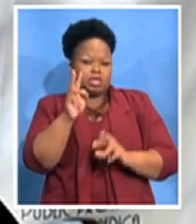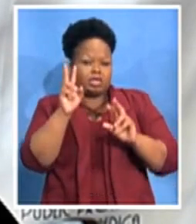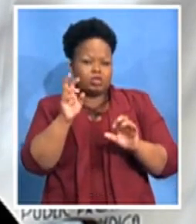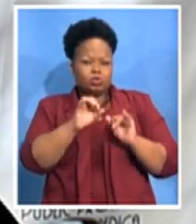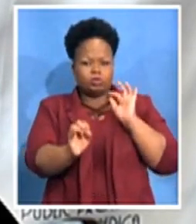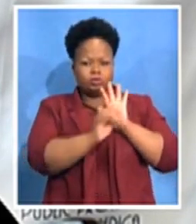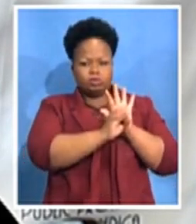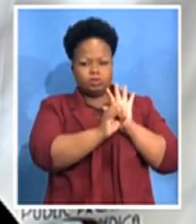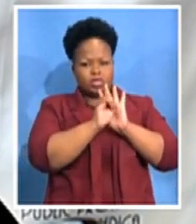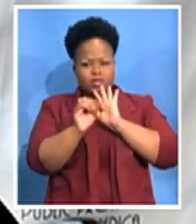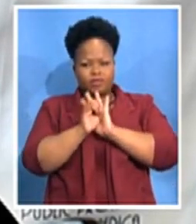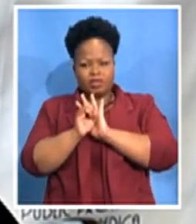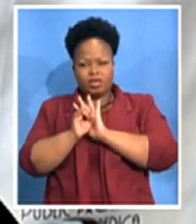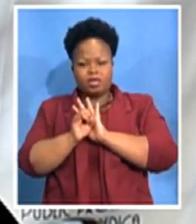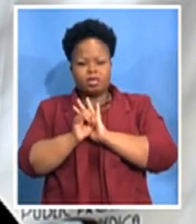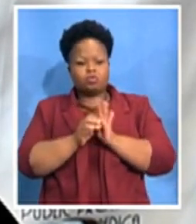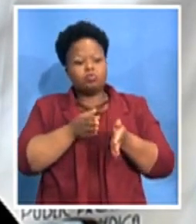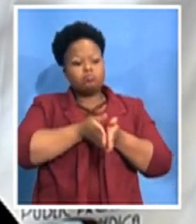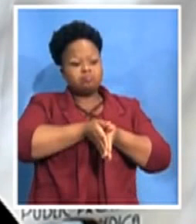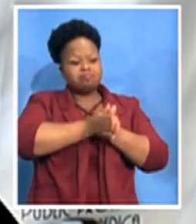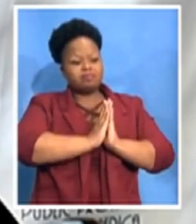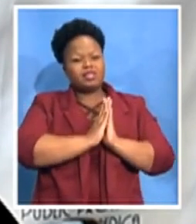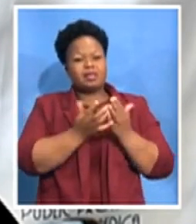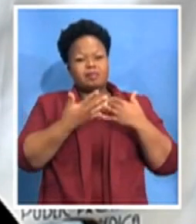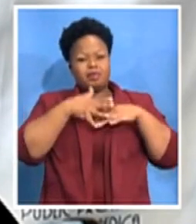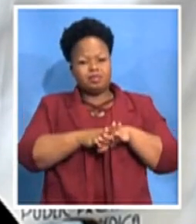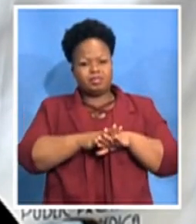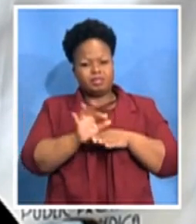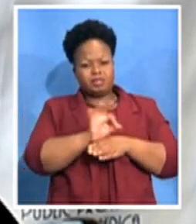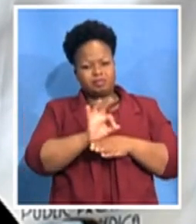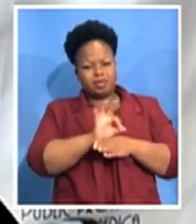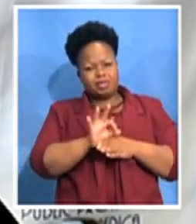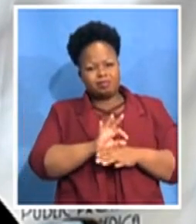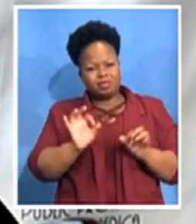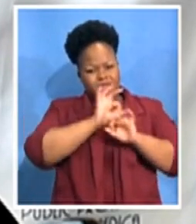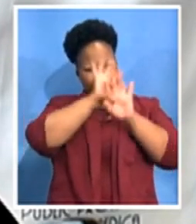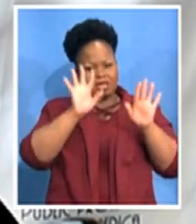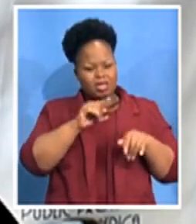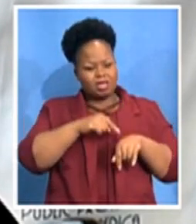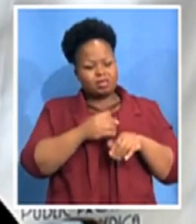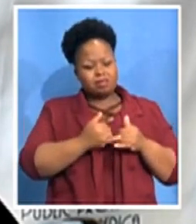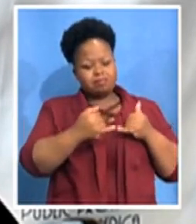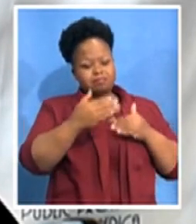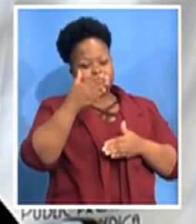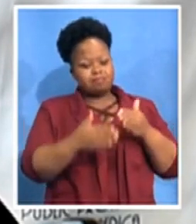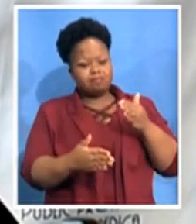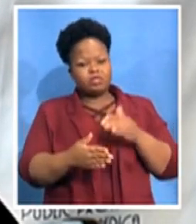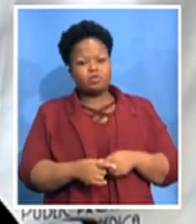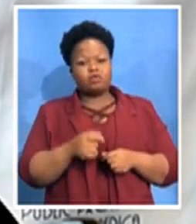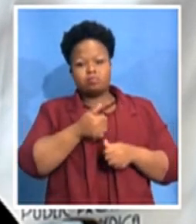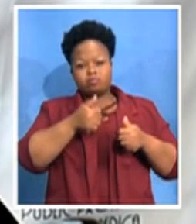plans with clear and definite timelines from the affected authorities where concessions